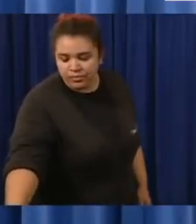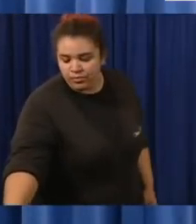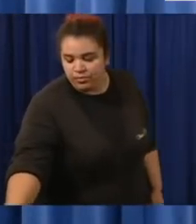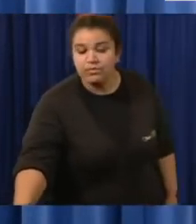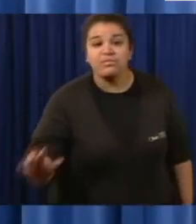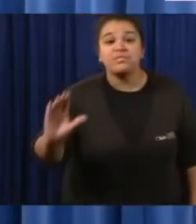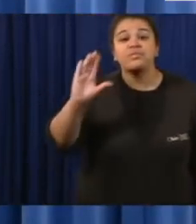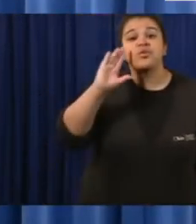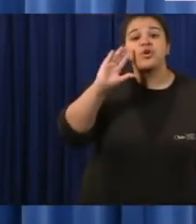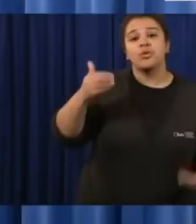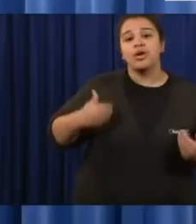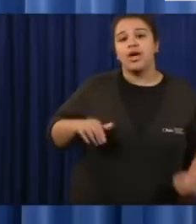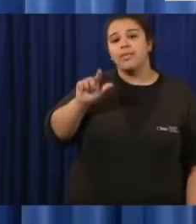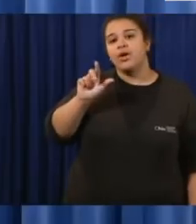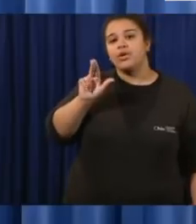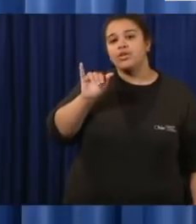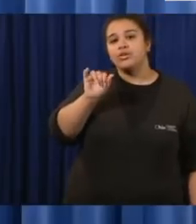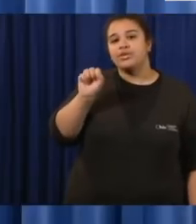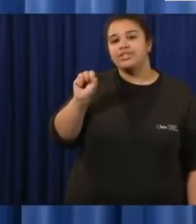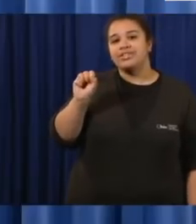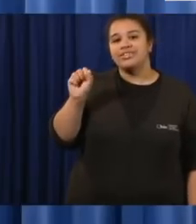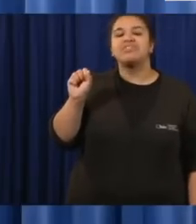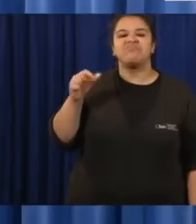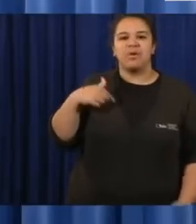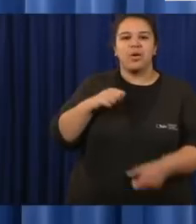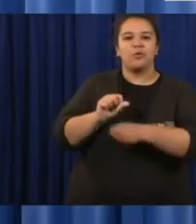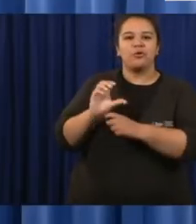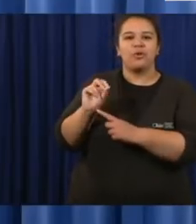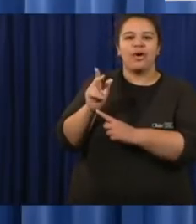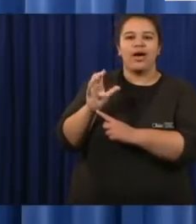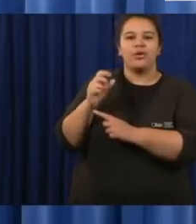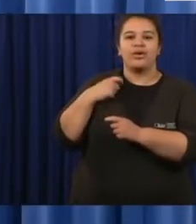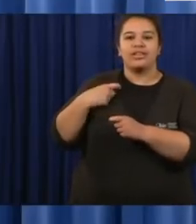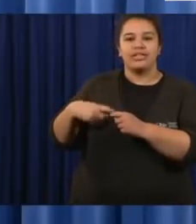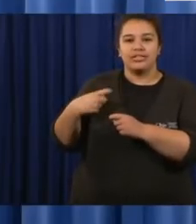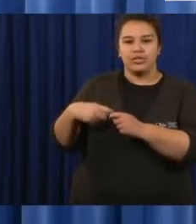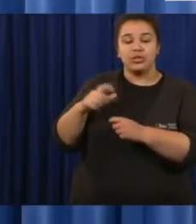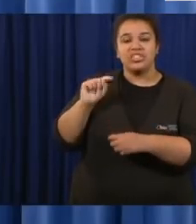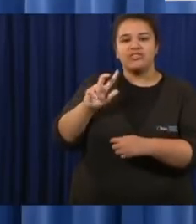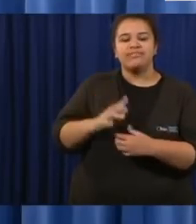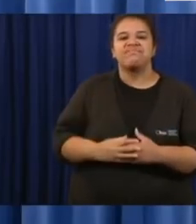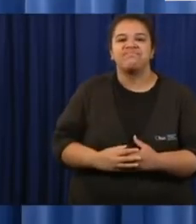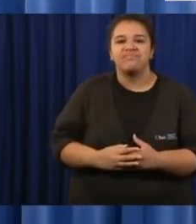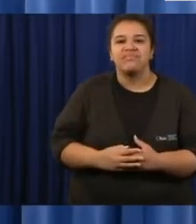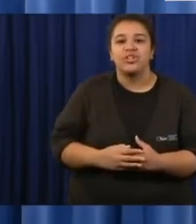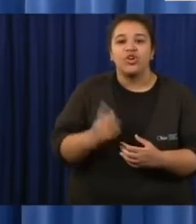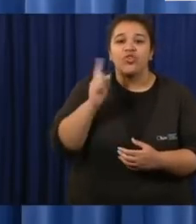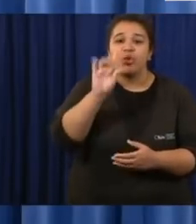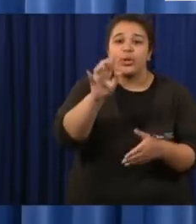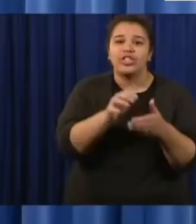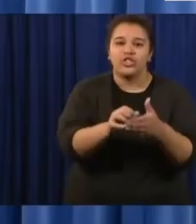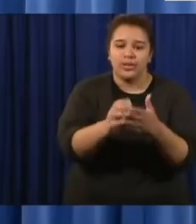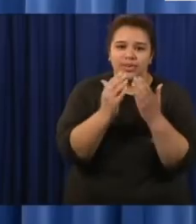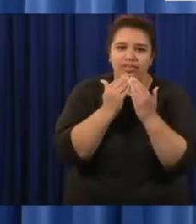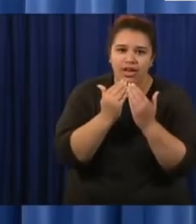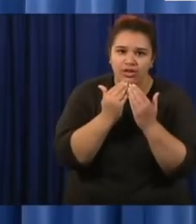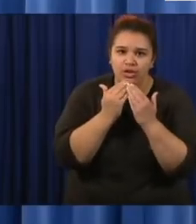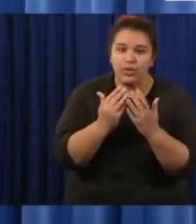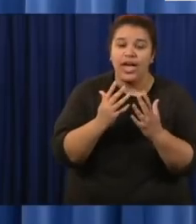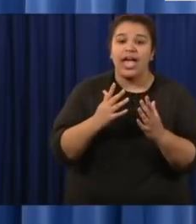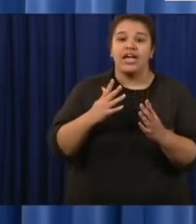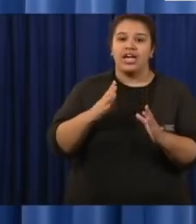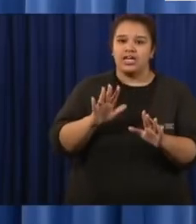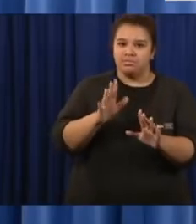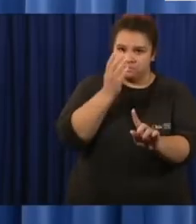with Ohio Latino TV. And thank you very much for your leadership. And I'm sorry, I don't mean any disrespect with this